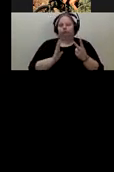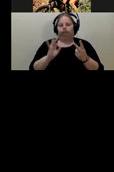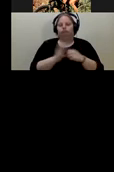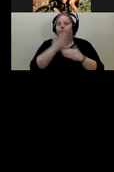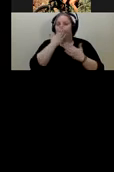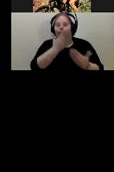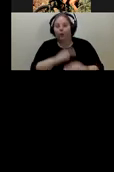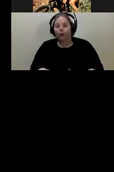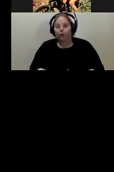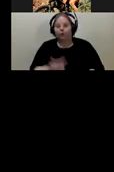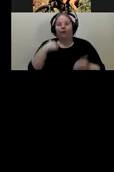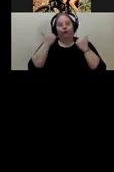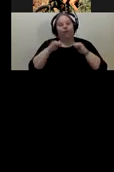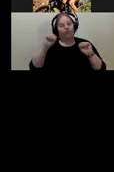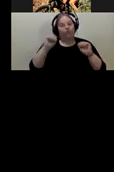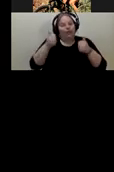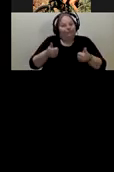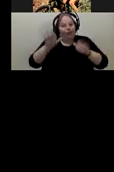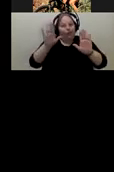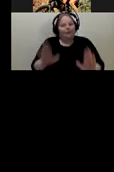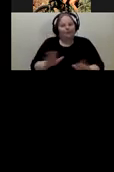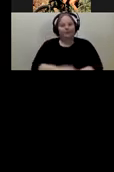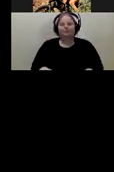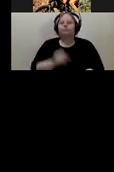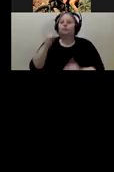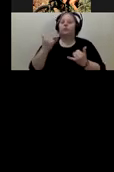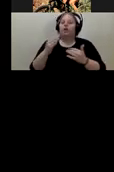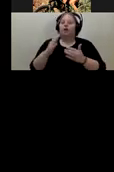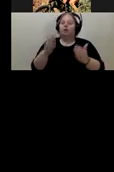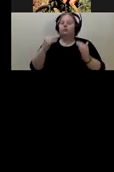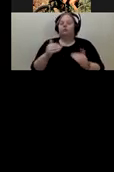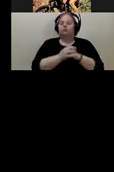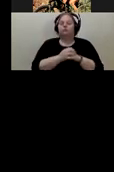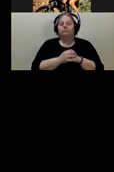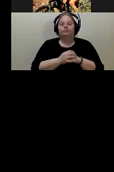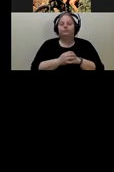thank you. I try, that's awesome. All right, well, now let's take a look